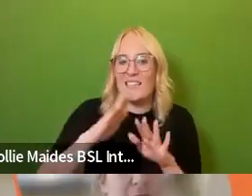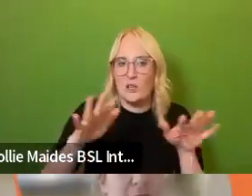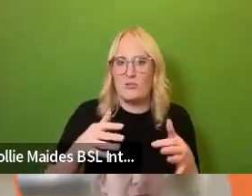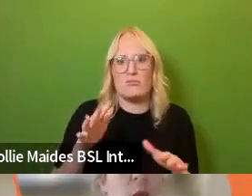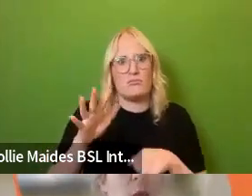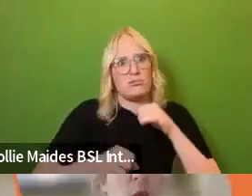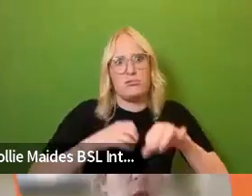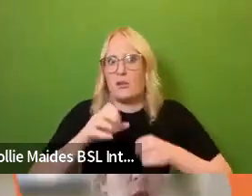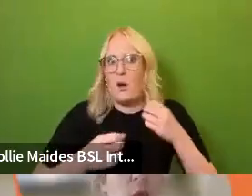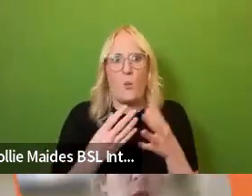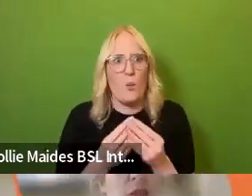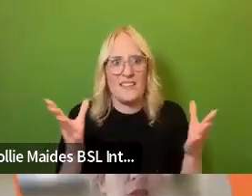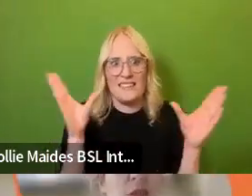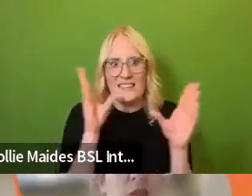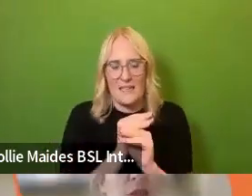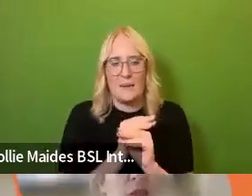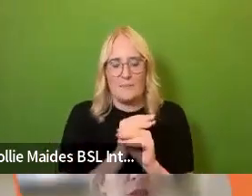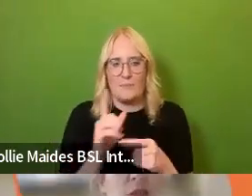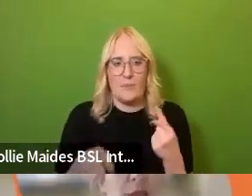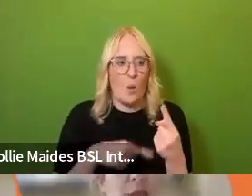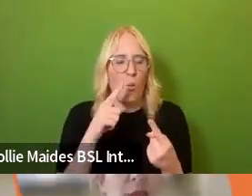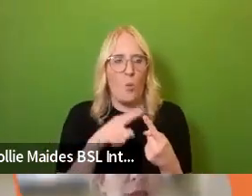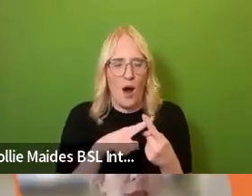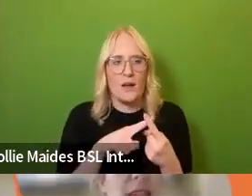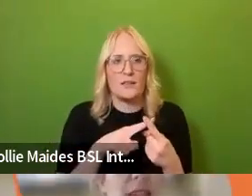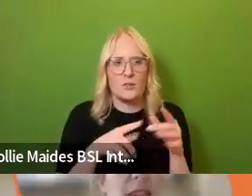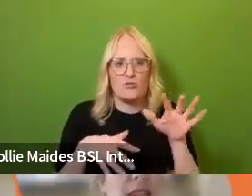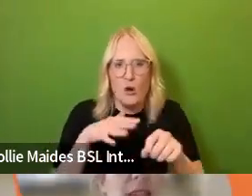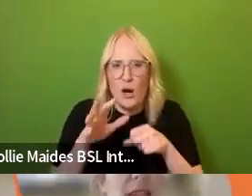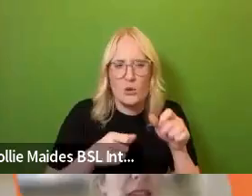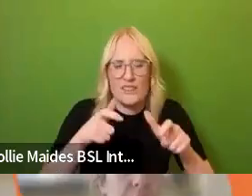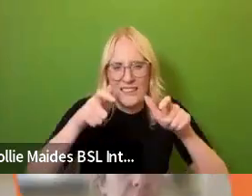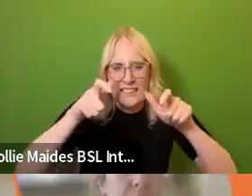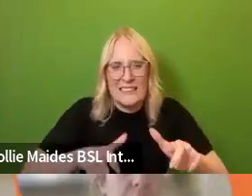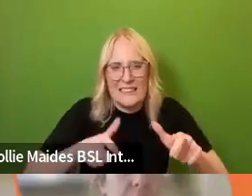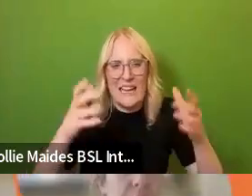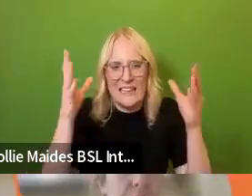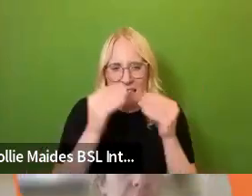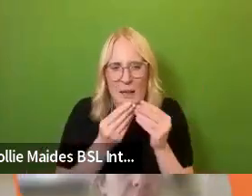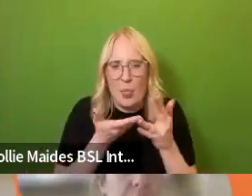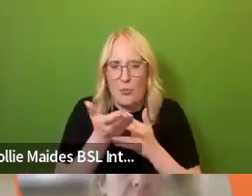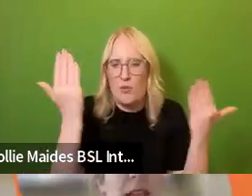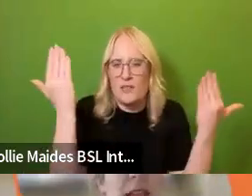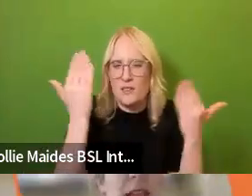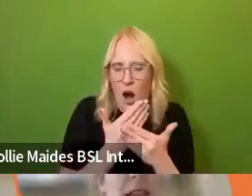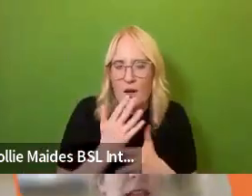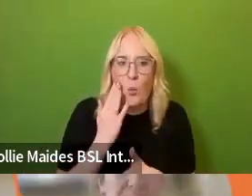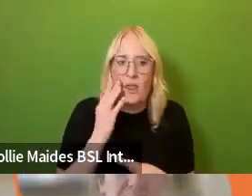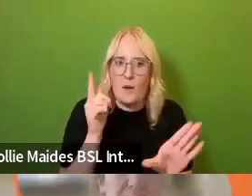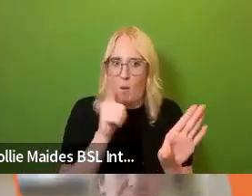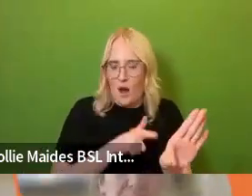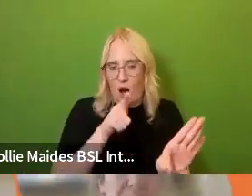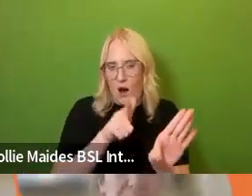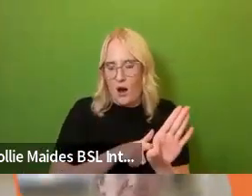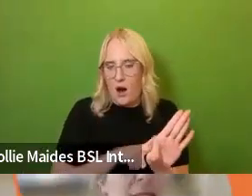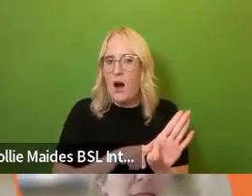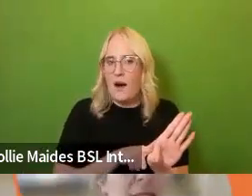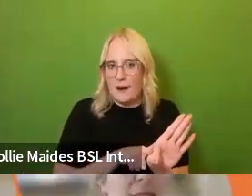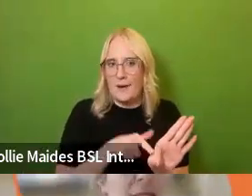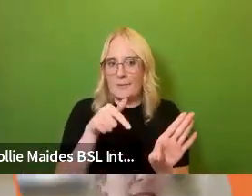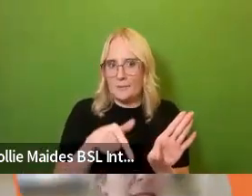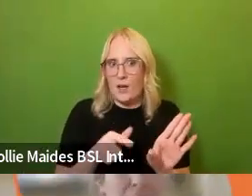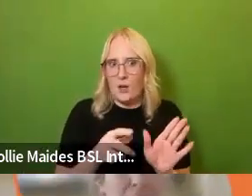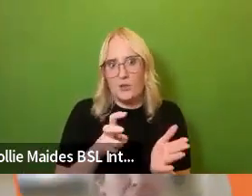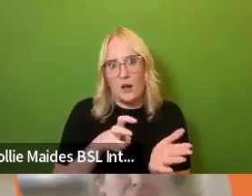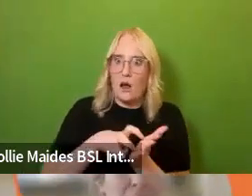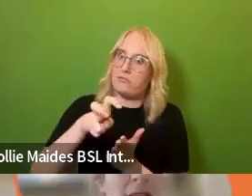sleep. One struggles to stay asleep throughout the night, and actually when they were really little, they used to get up in the